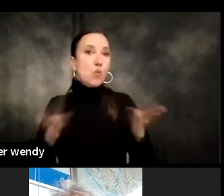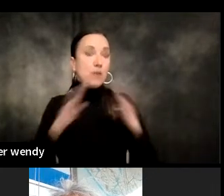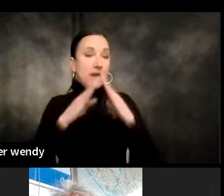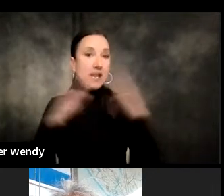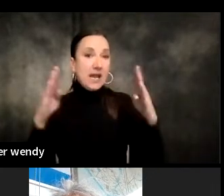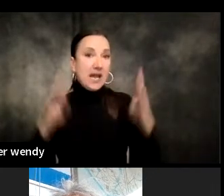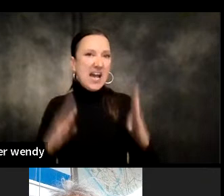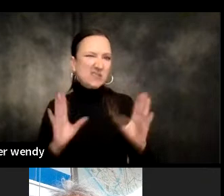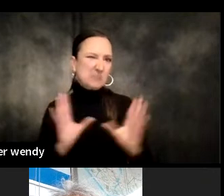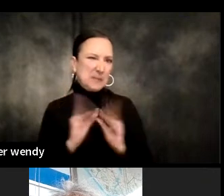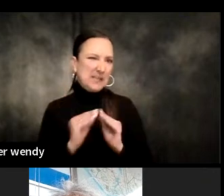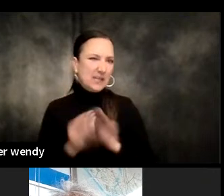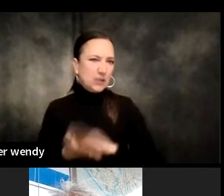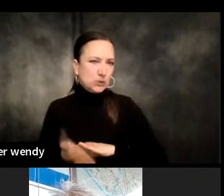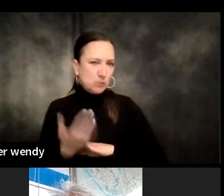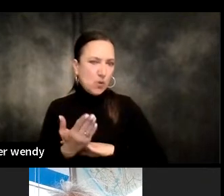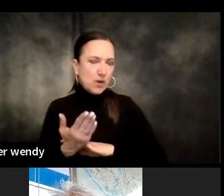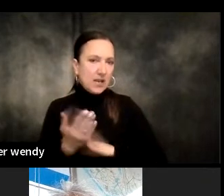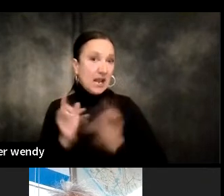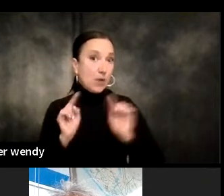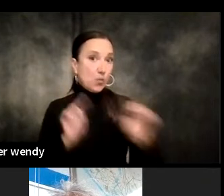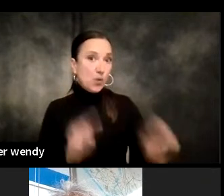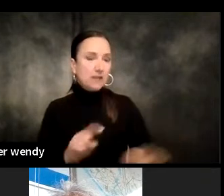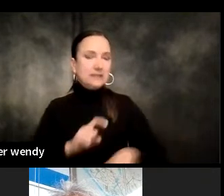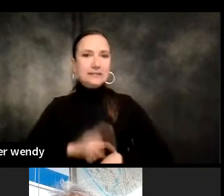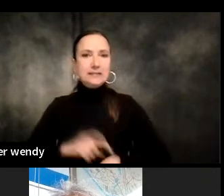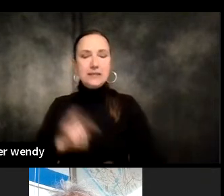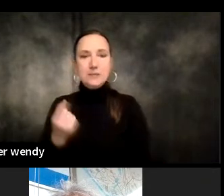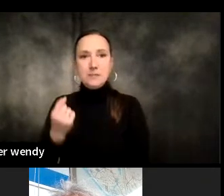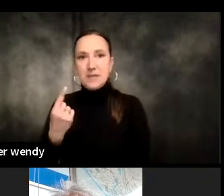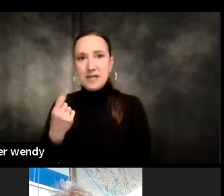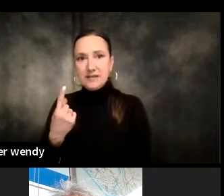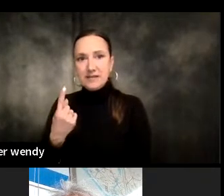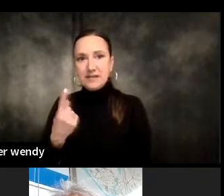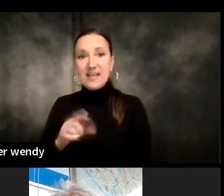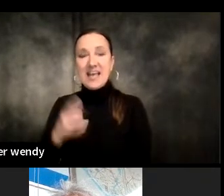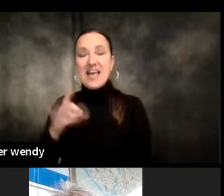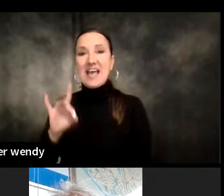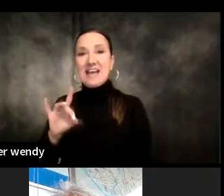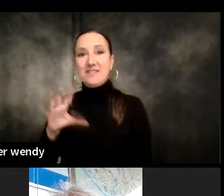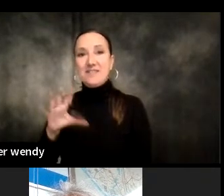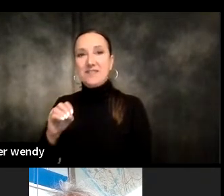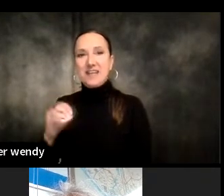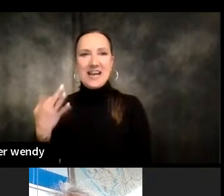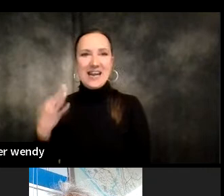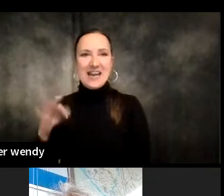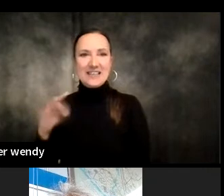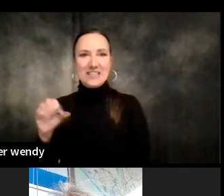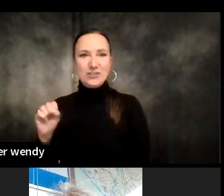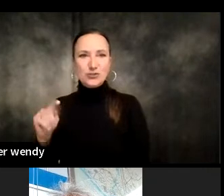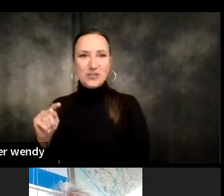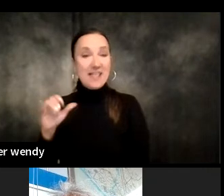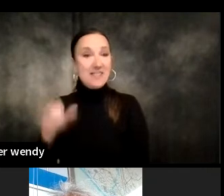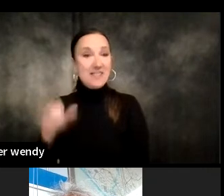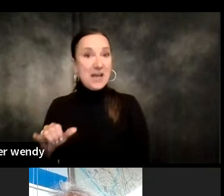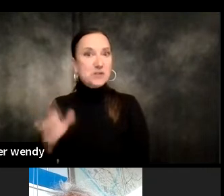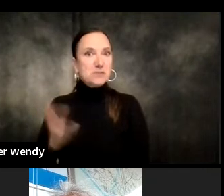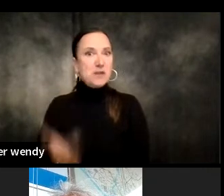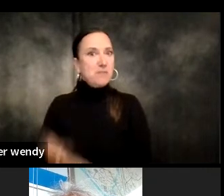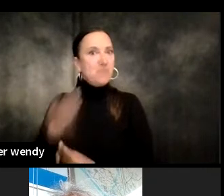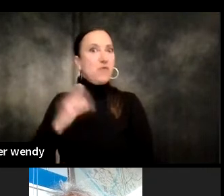this morning at 11 a.m. at 850 19th Street which is my former single member